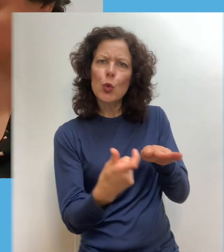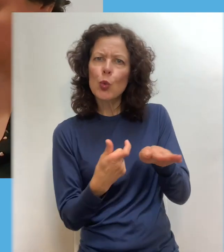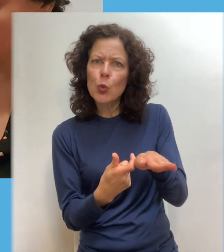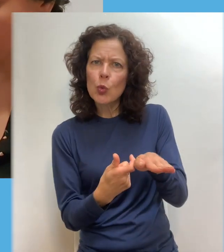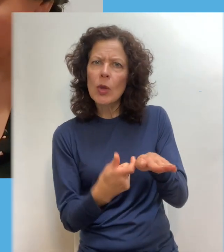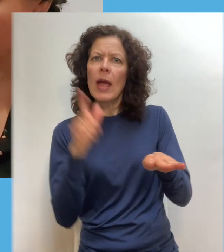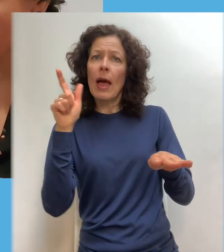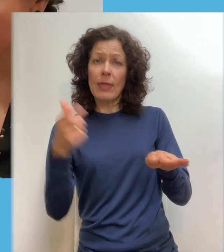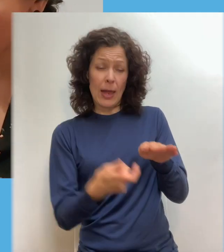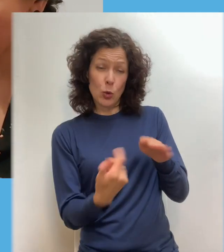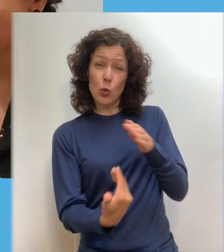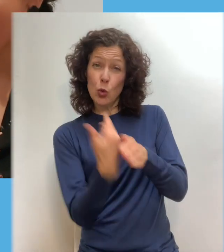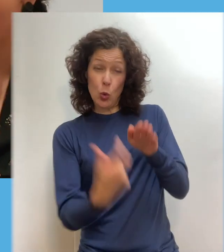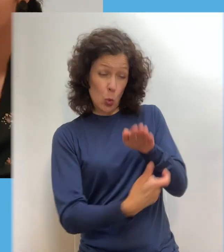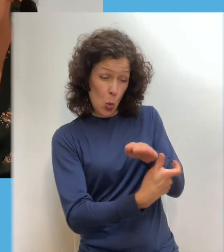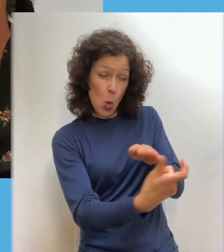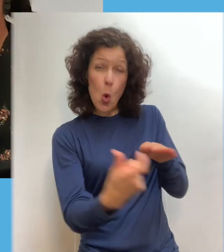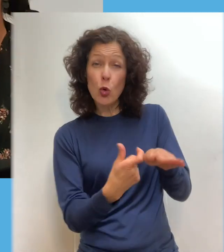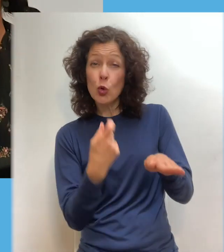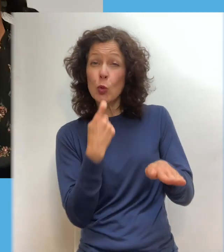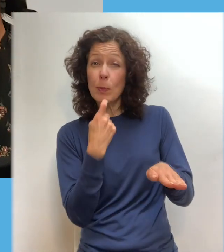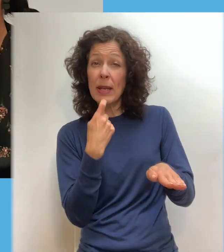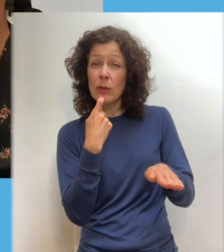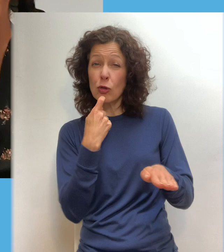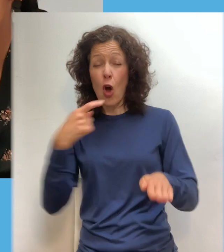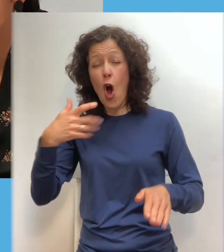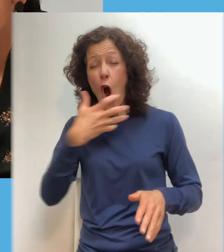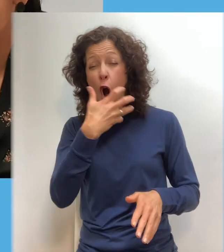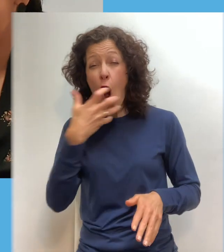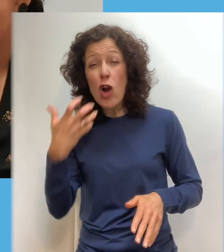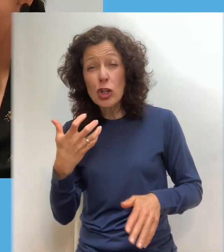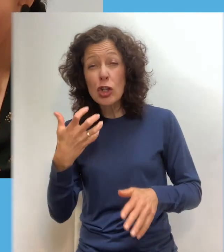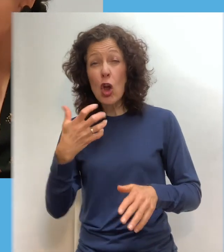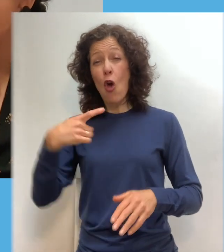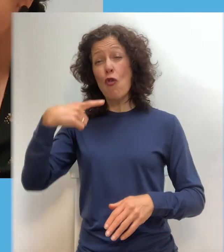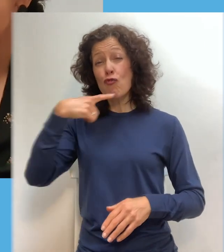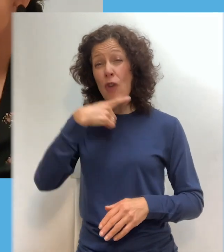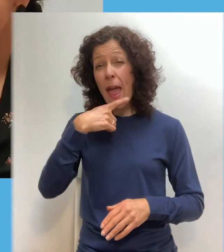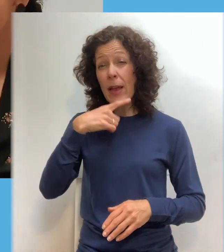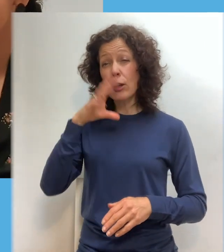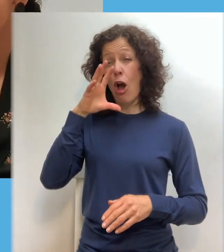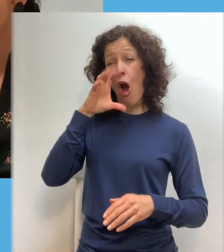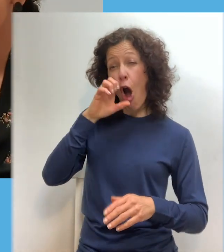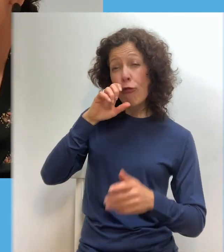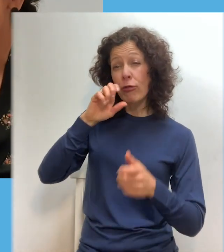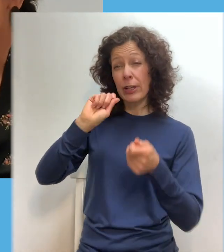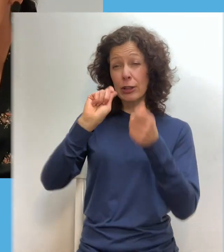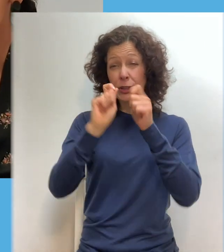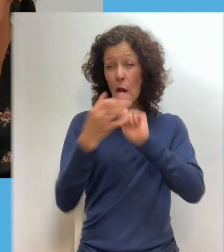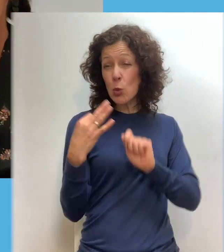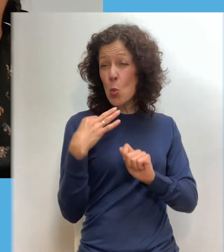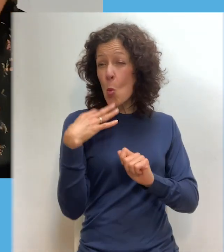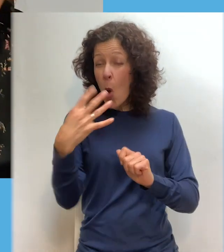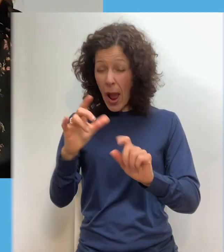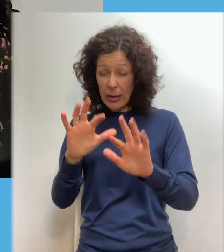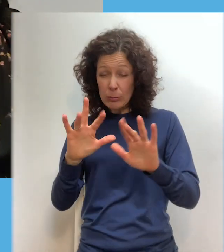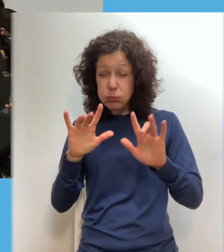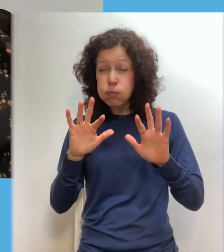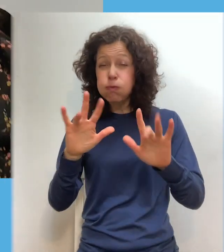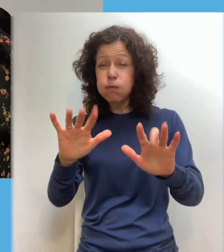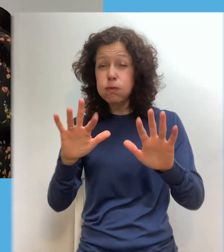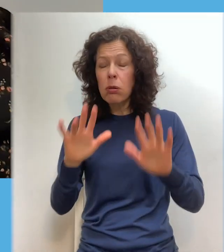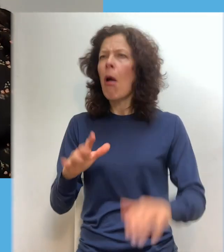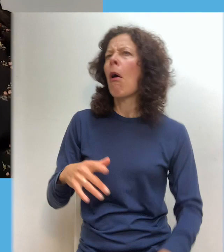shoes until they were glowing red, orange, and then white. "Why do they have to be so hot?" Sonny